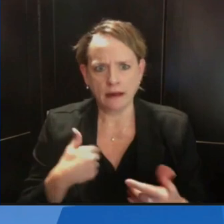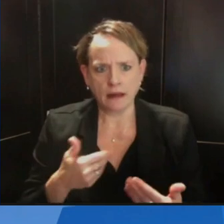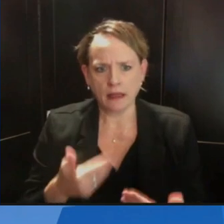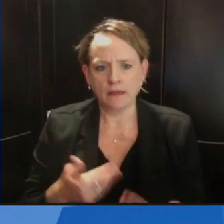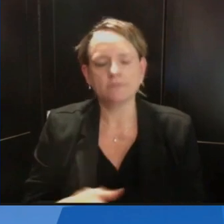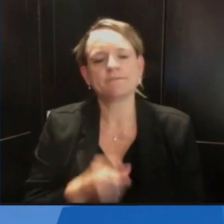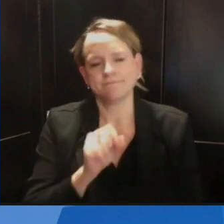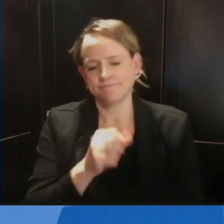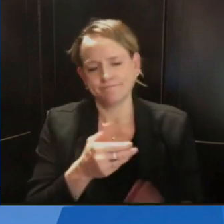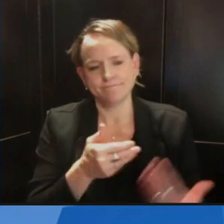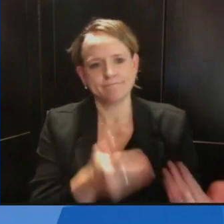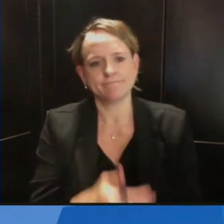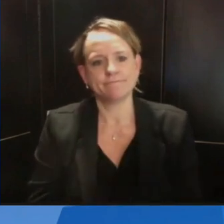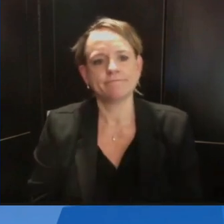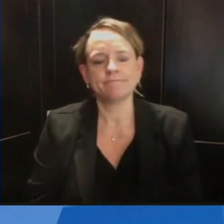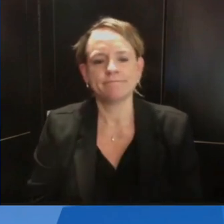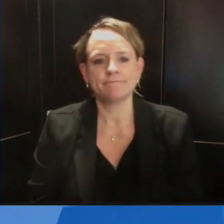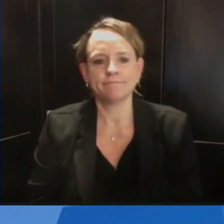Thank you.